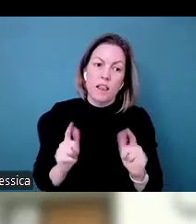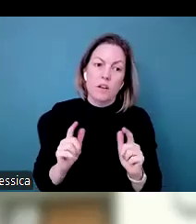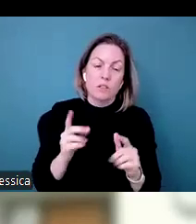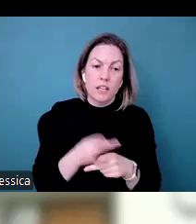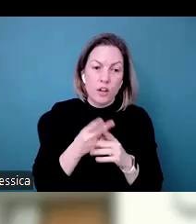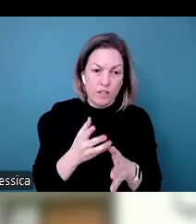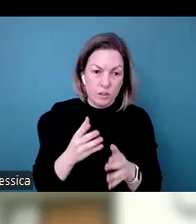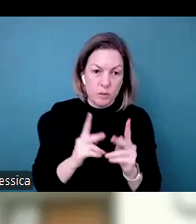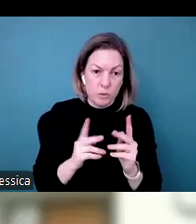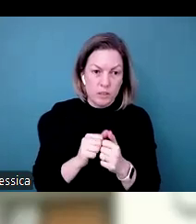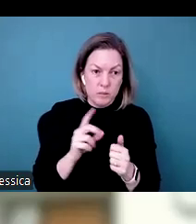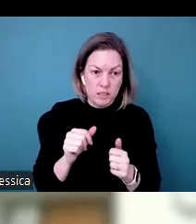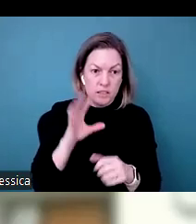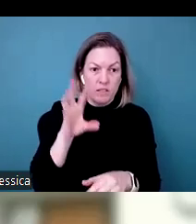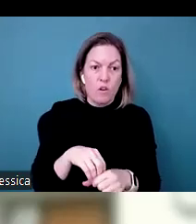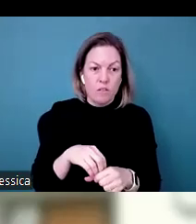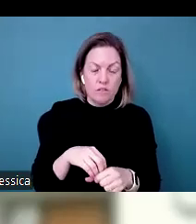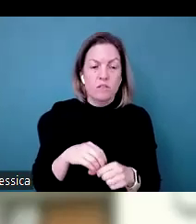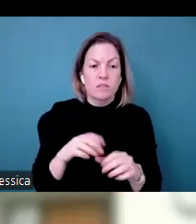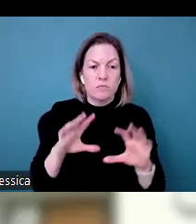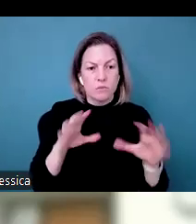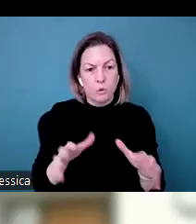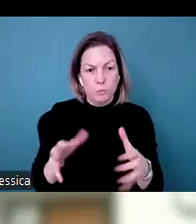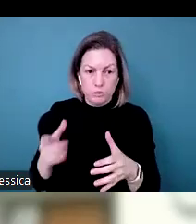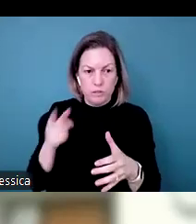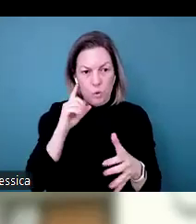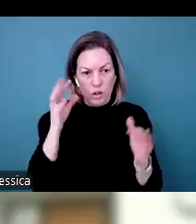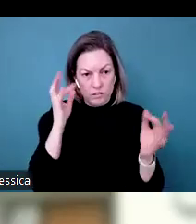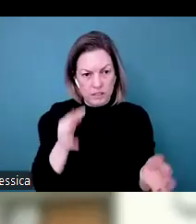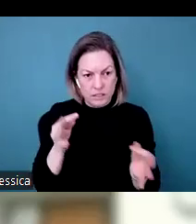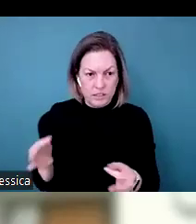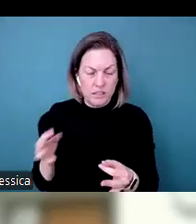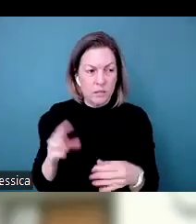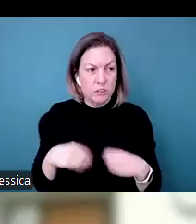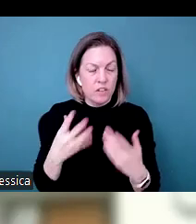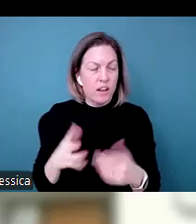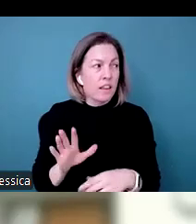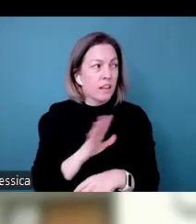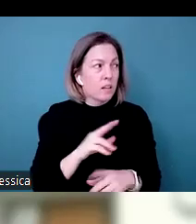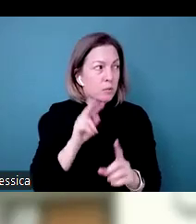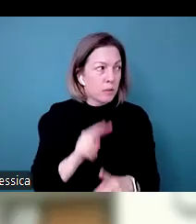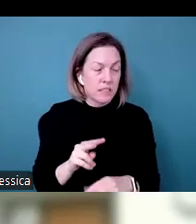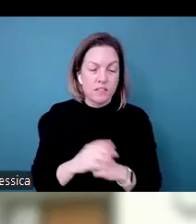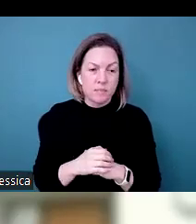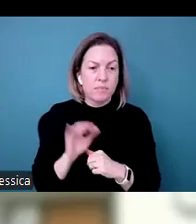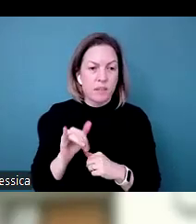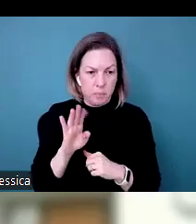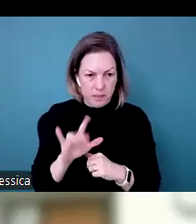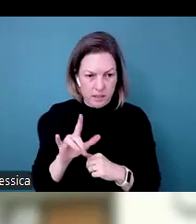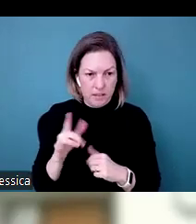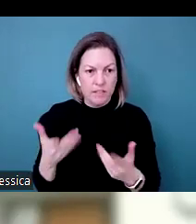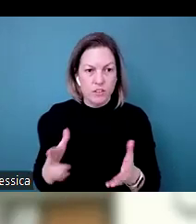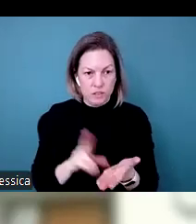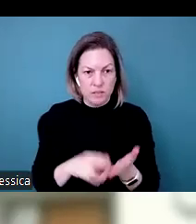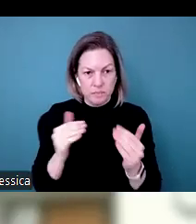to serve on decision-making bodies and provide their perspective. So that bill has been signed, and we can move to